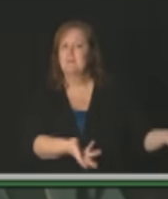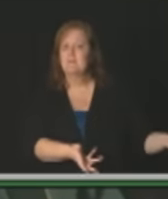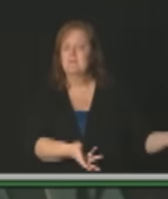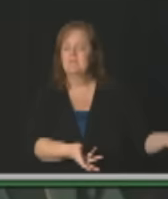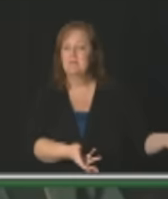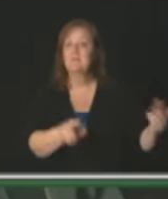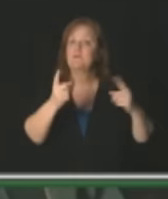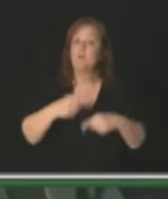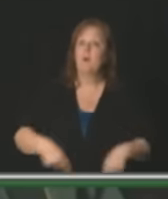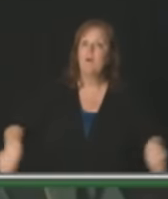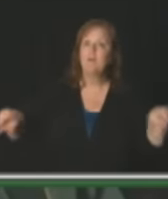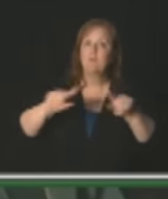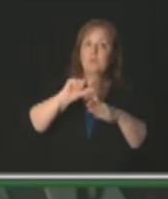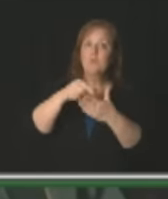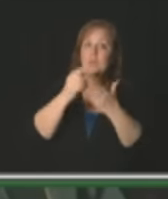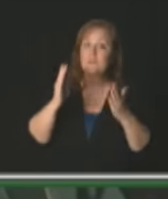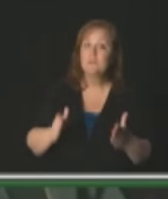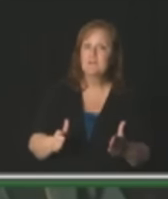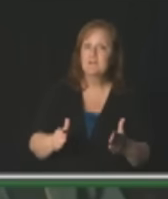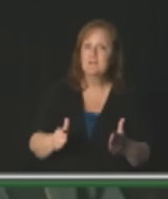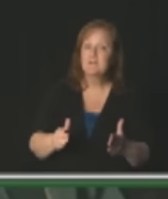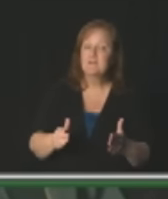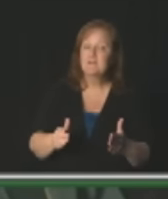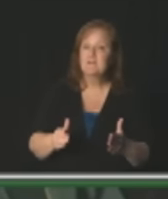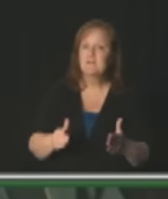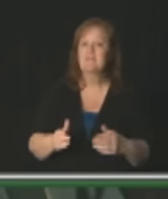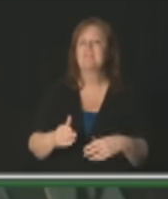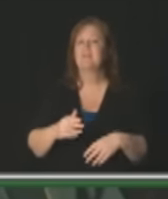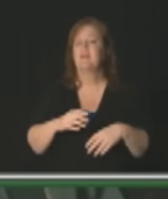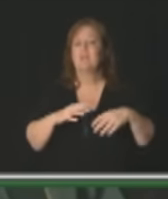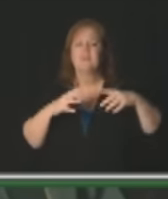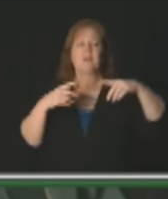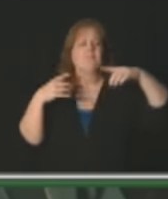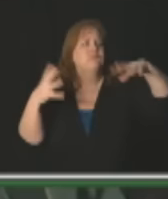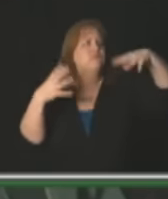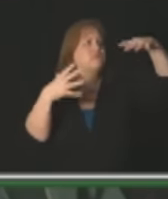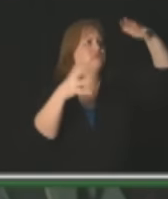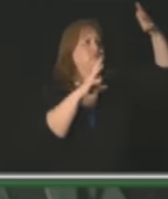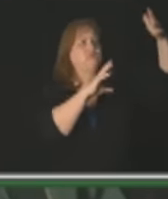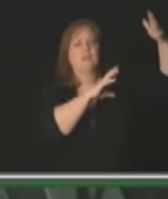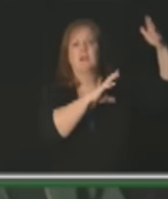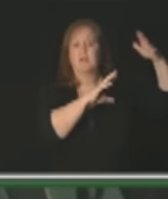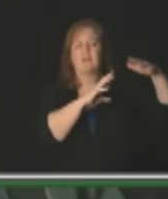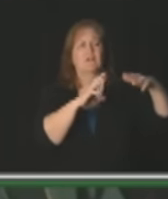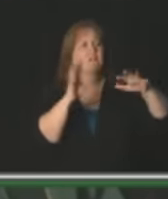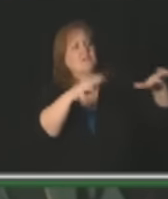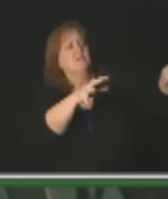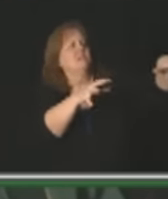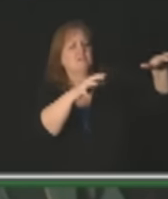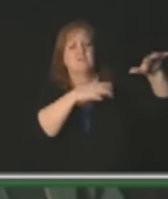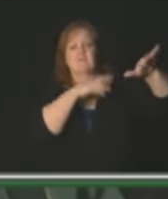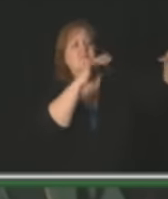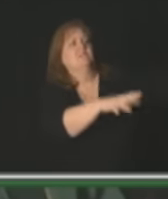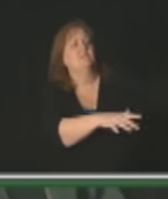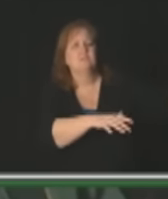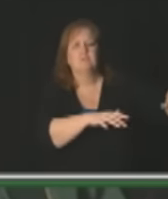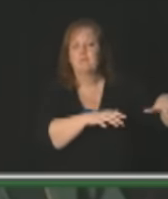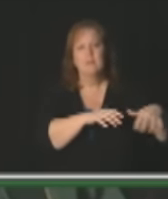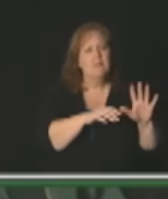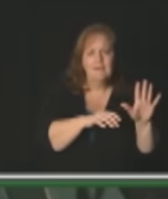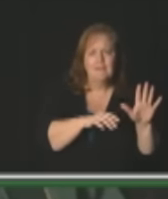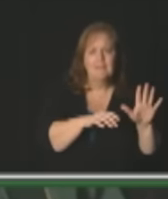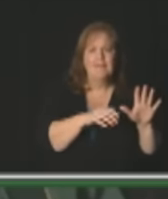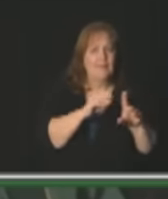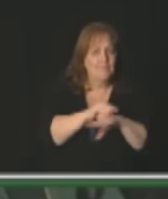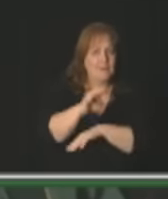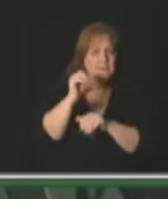To all of you graduating today, there's a storm out there and it does not discriminate. You will face tough times, and if you forget everything you learned in college,